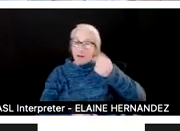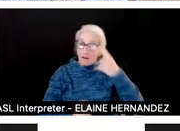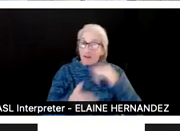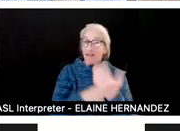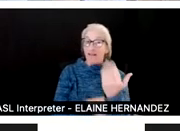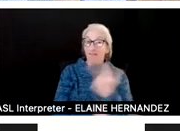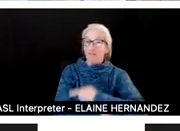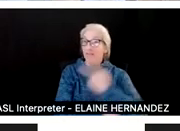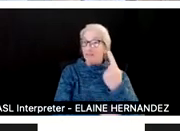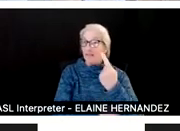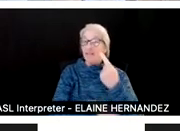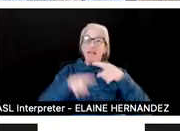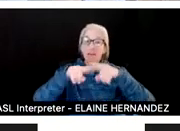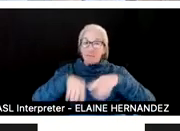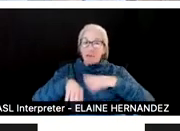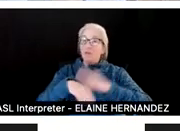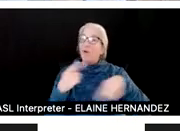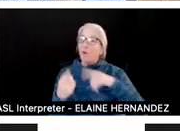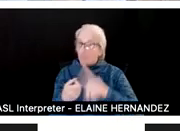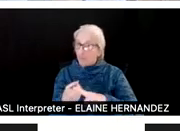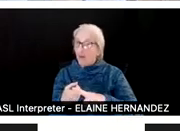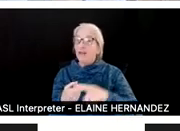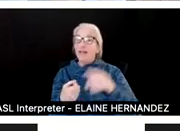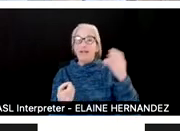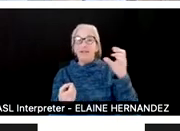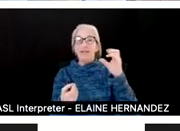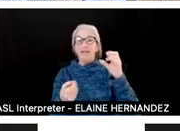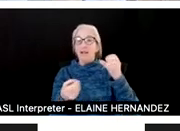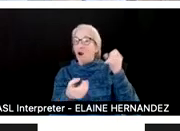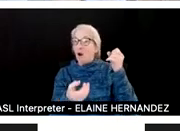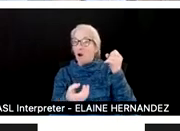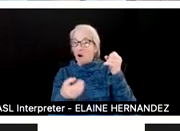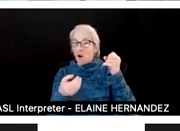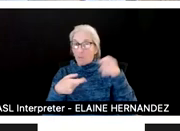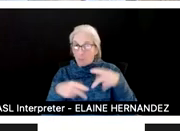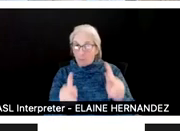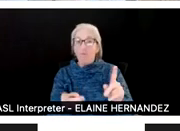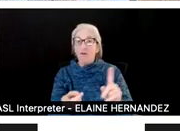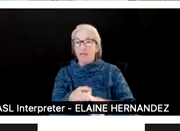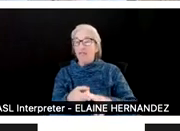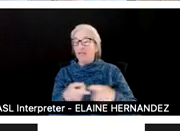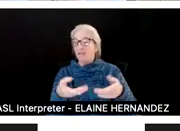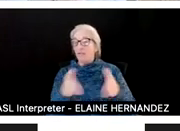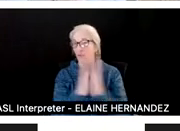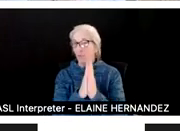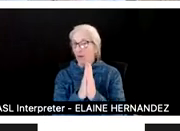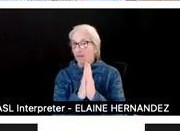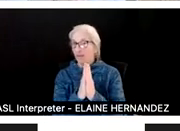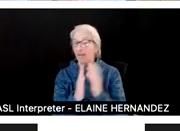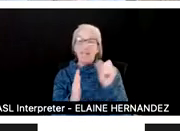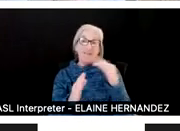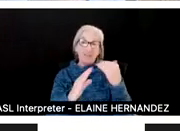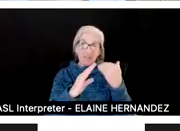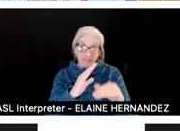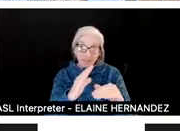Whether it's mailed, emailed, or delivered to that voucher administrator. And the landlord has to participate in